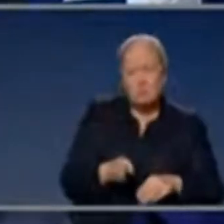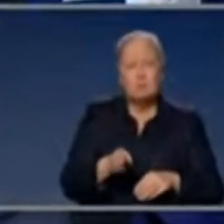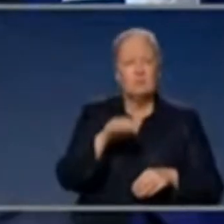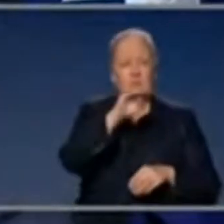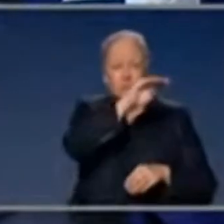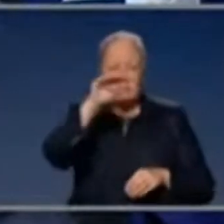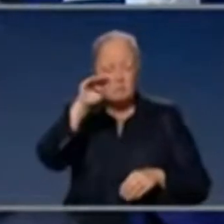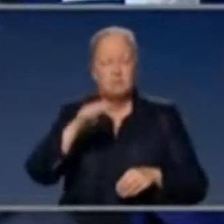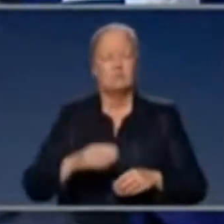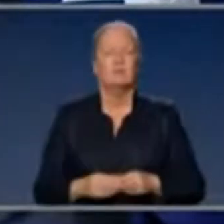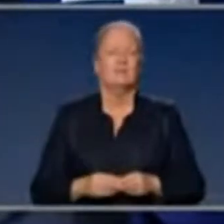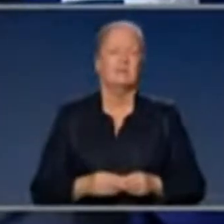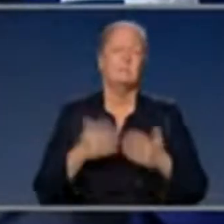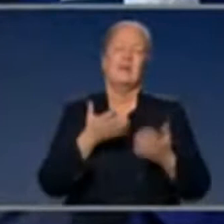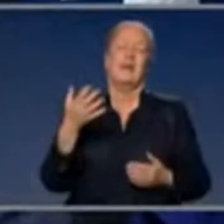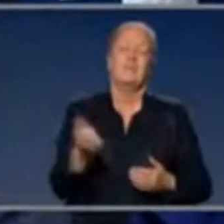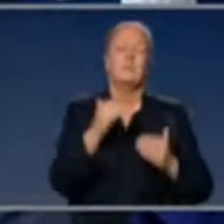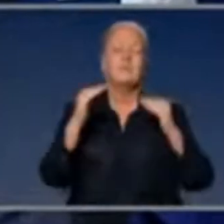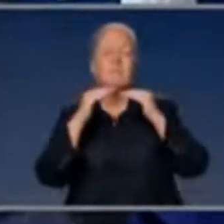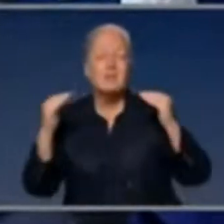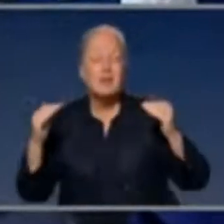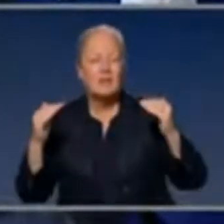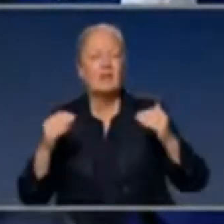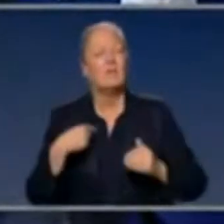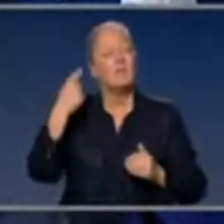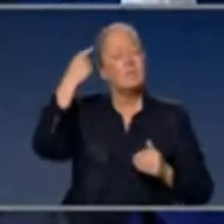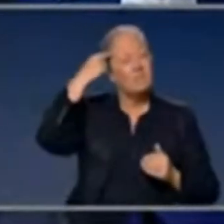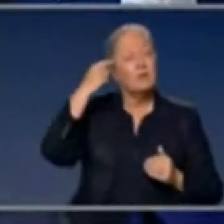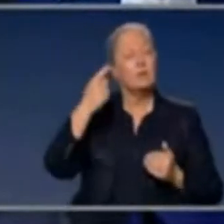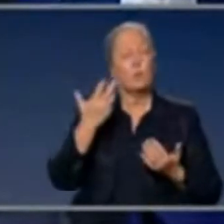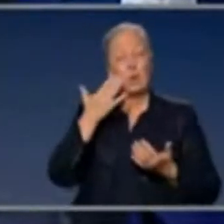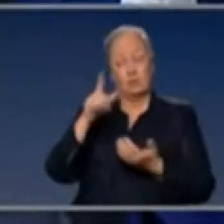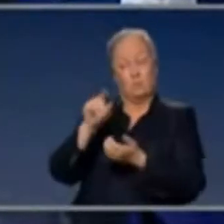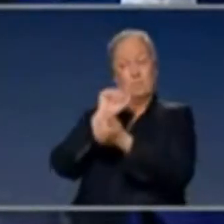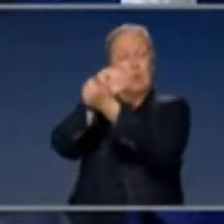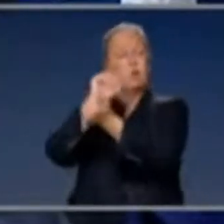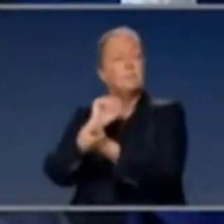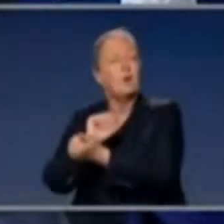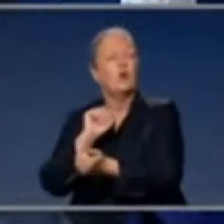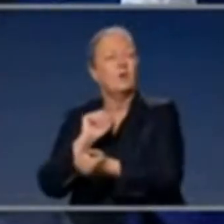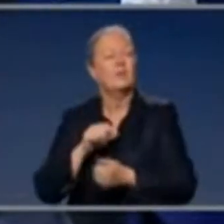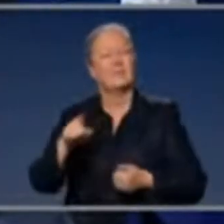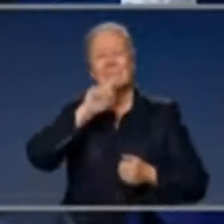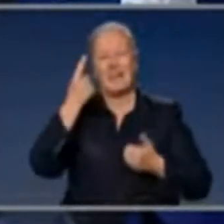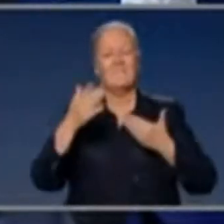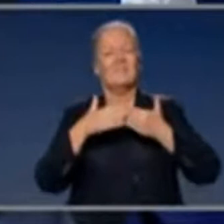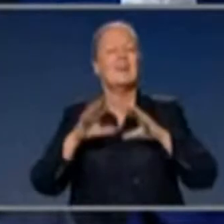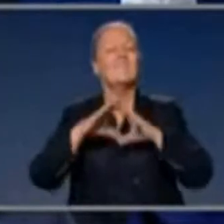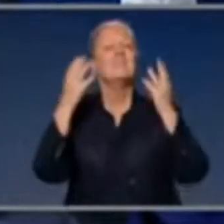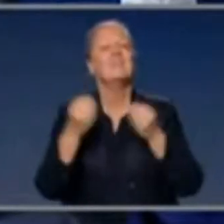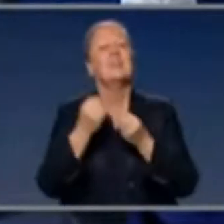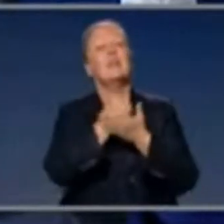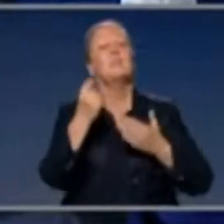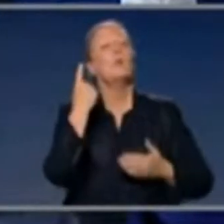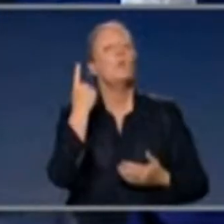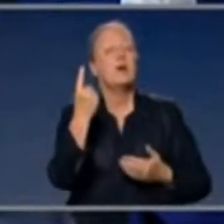substitute for testing, tracing and outbreak containment. You can get